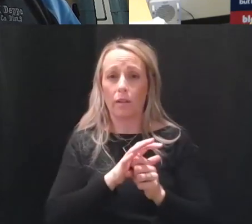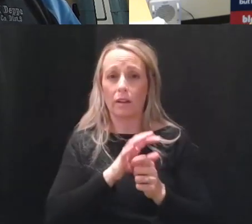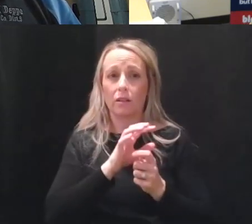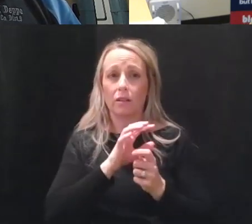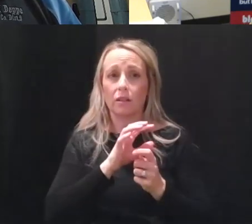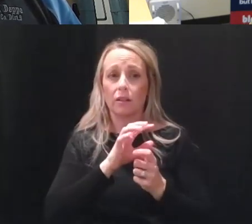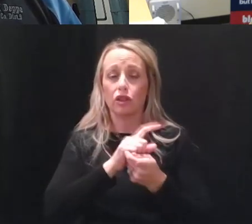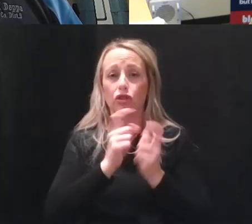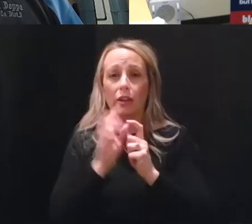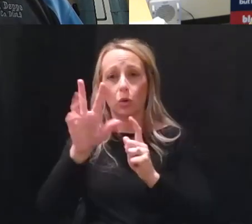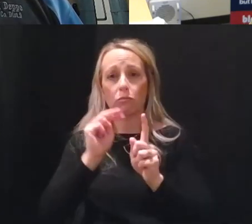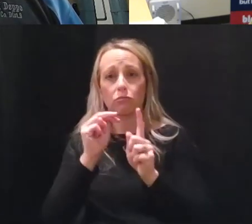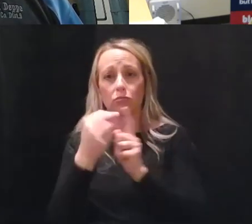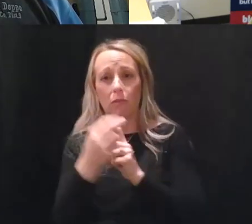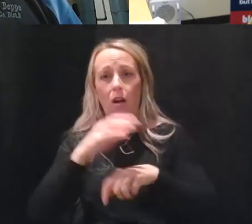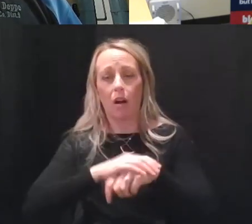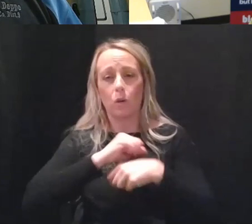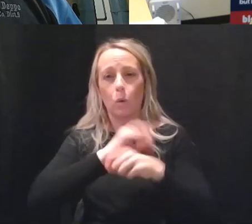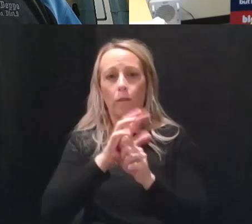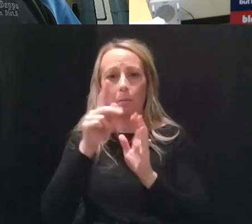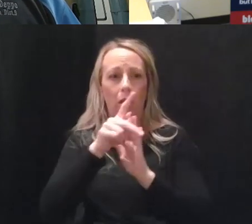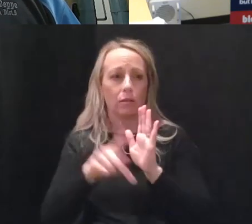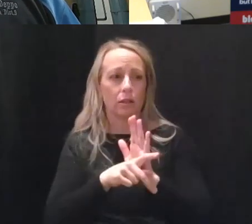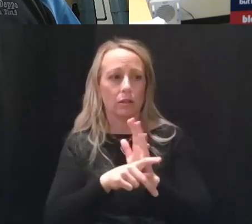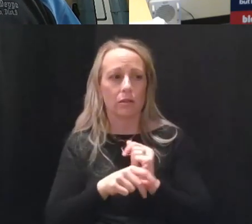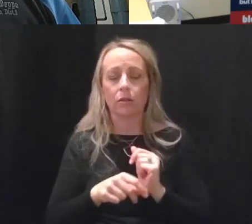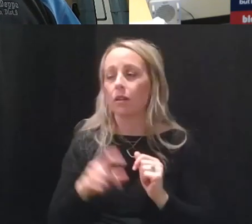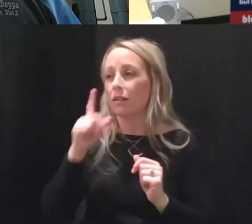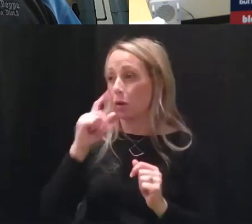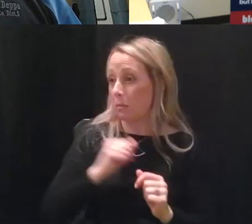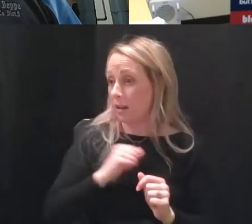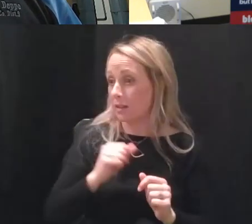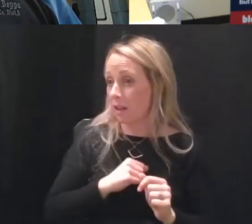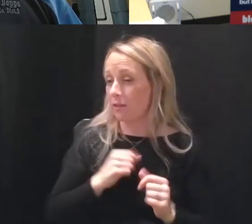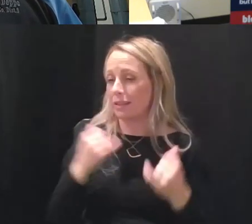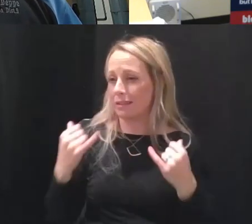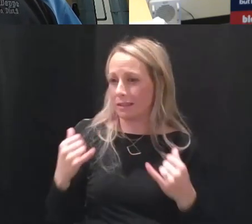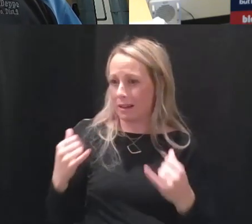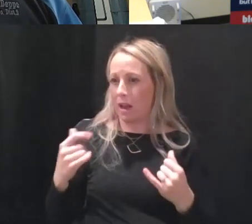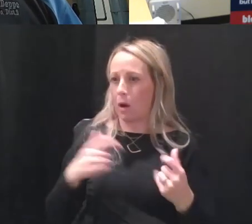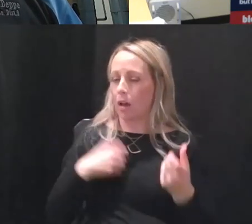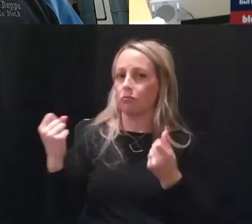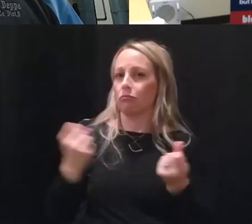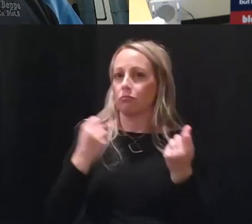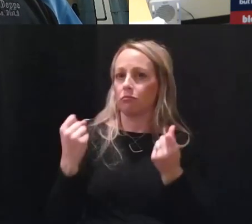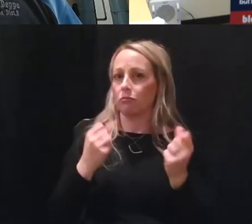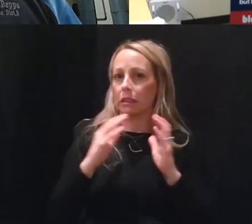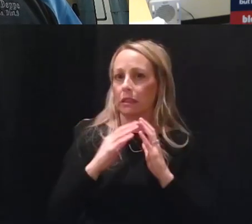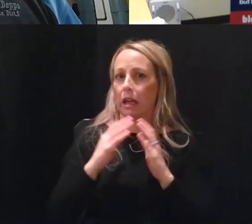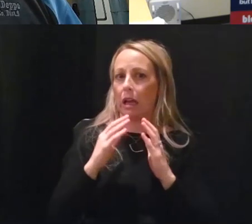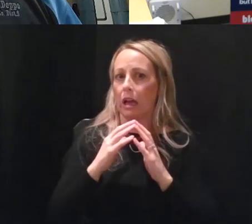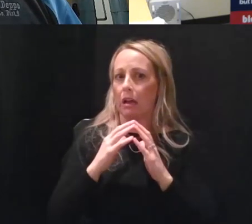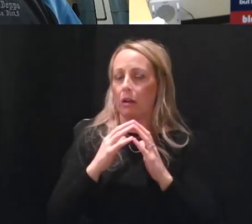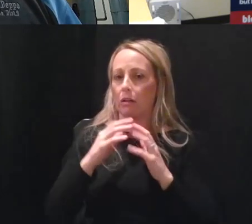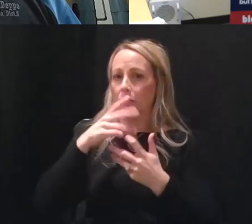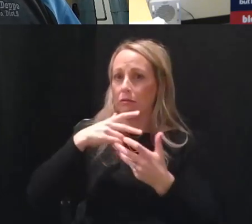policies? For myself, I think when I drive around town and I see people in mask groups without a